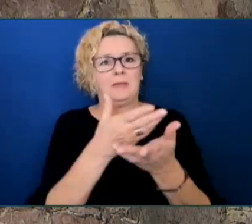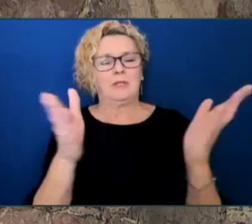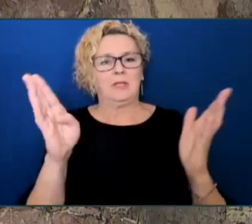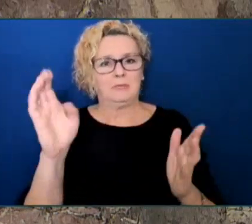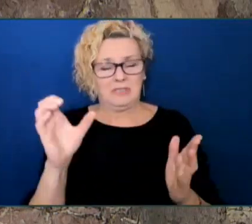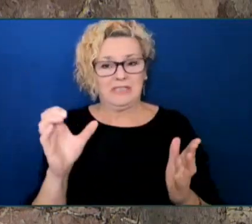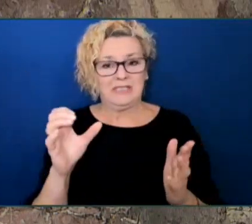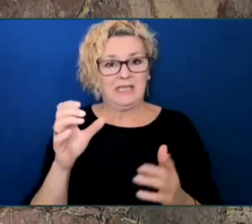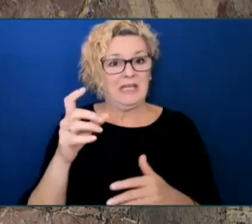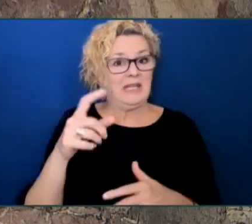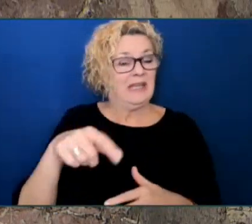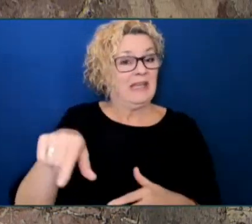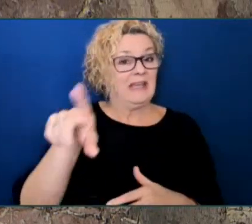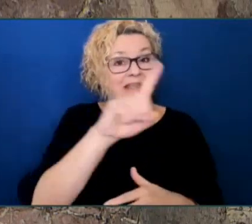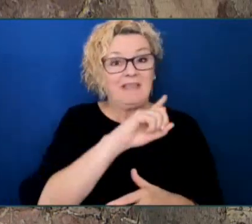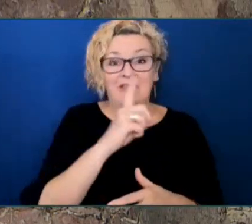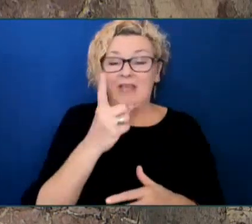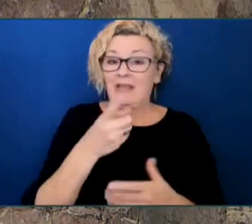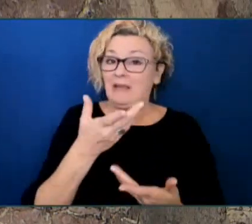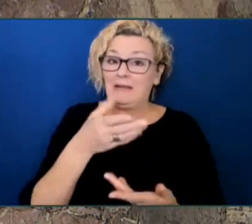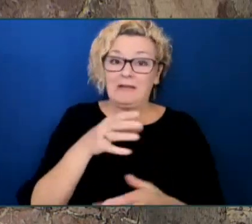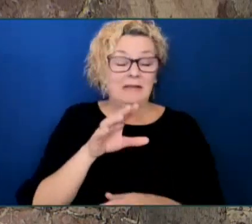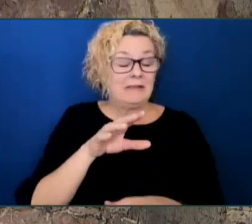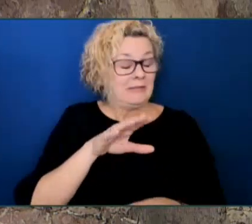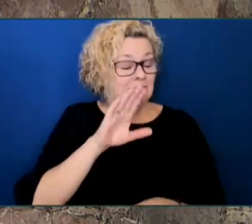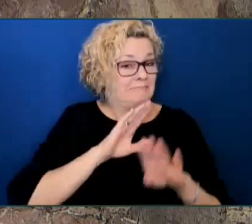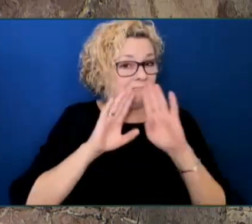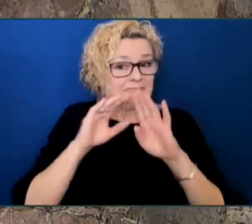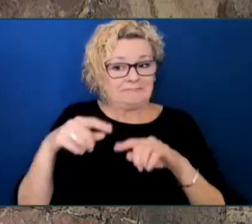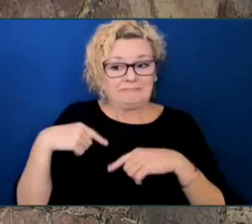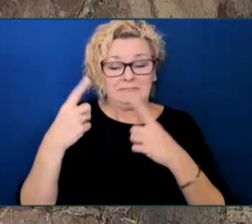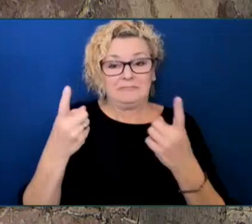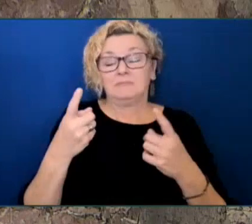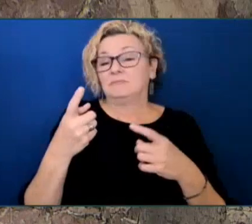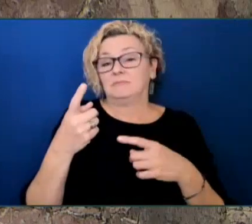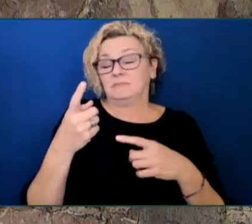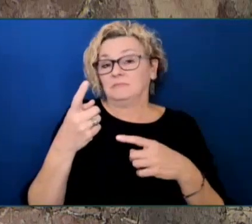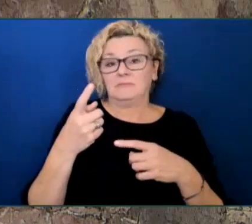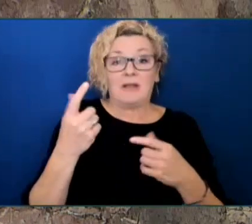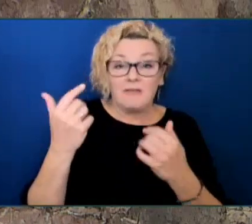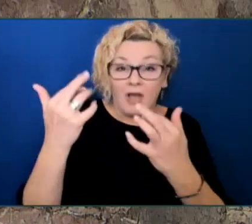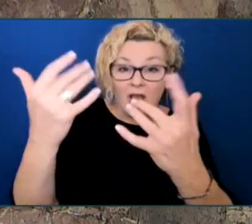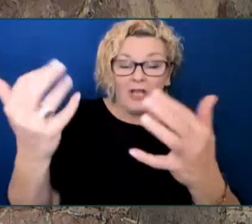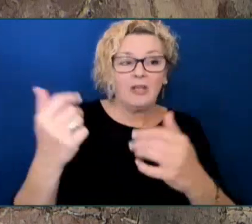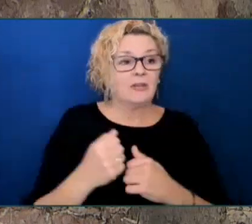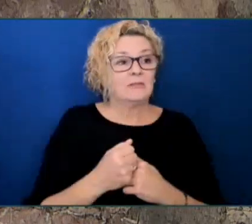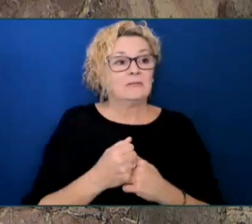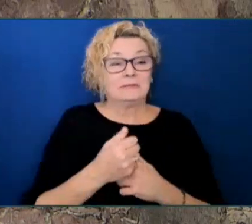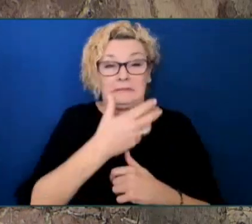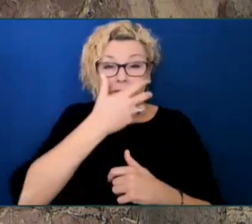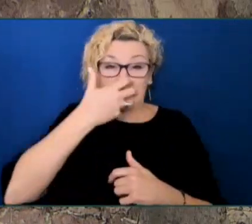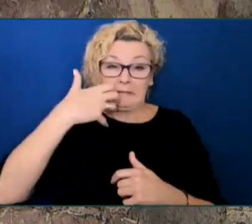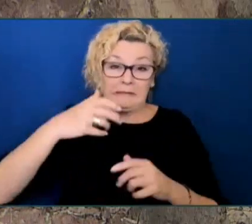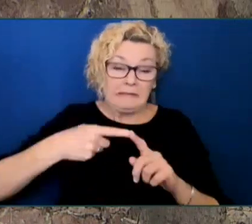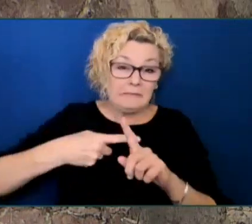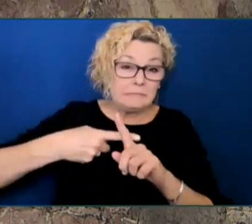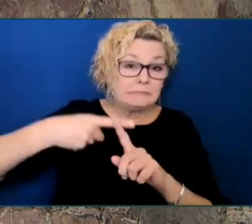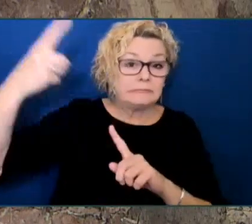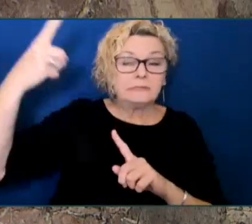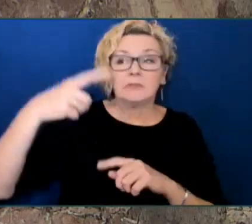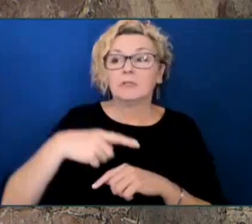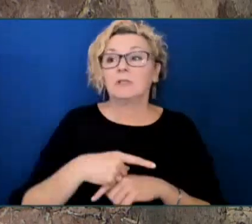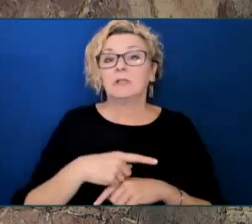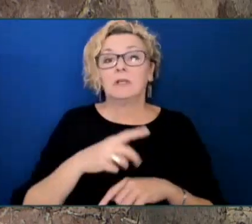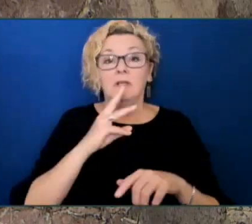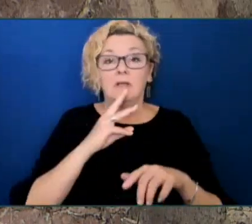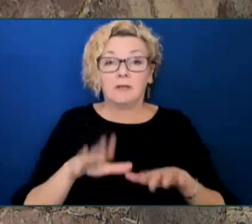out-of-control wildfires, heat domes, droughts, flooding. They understand they need measures that